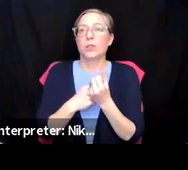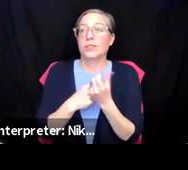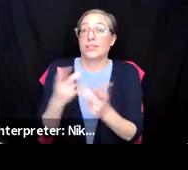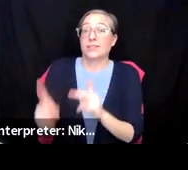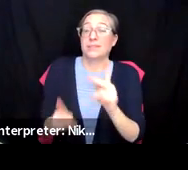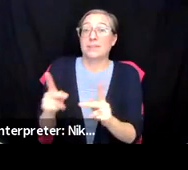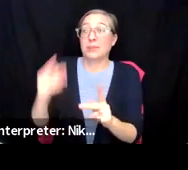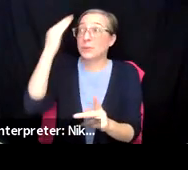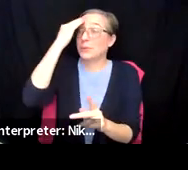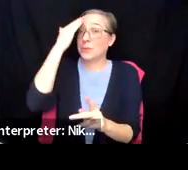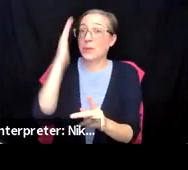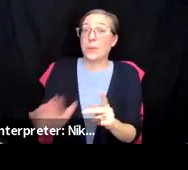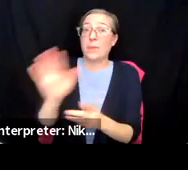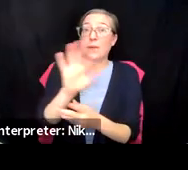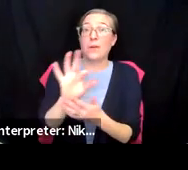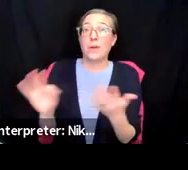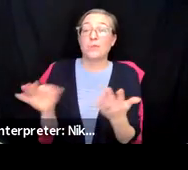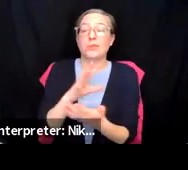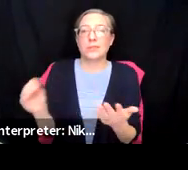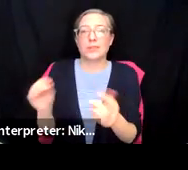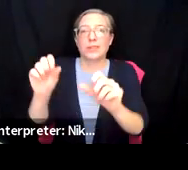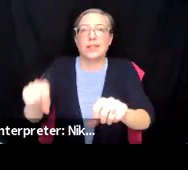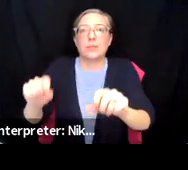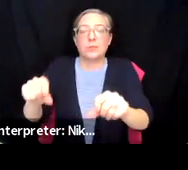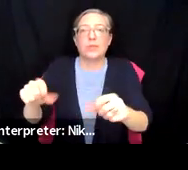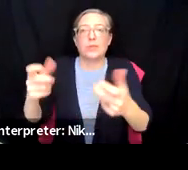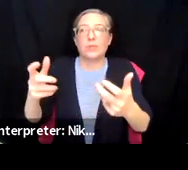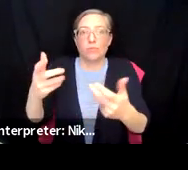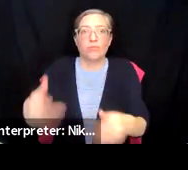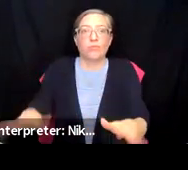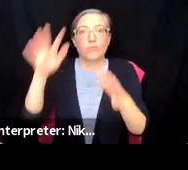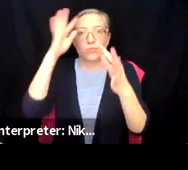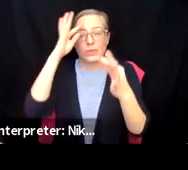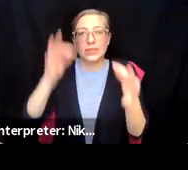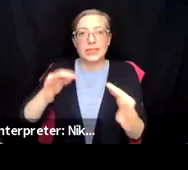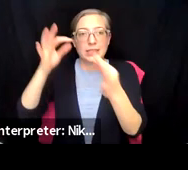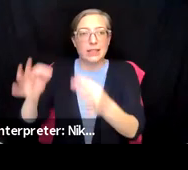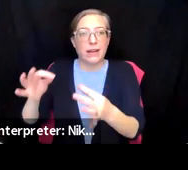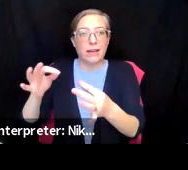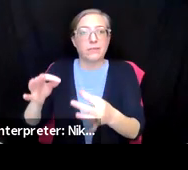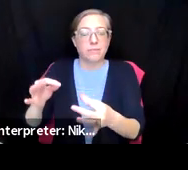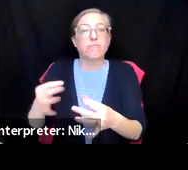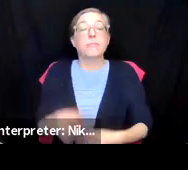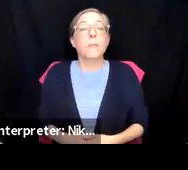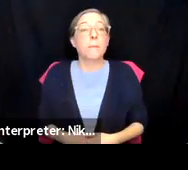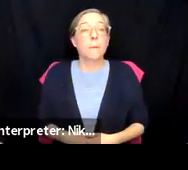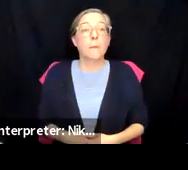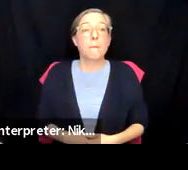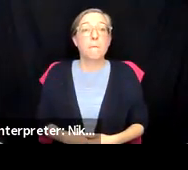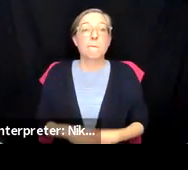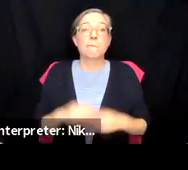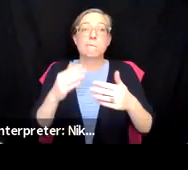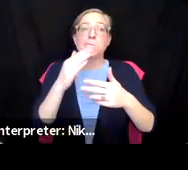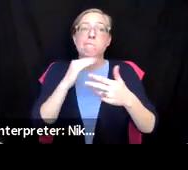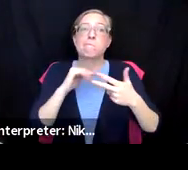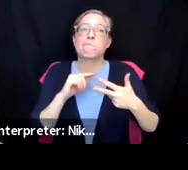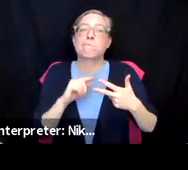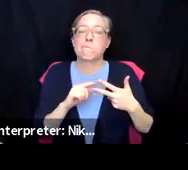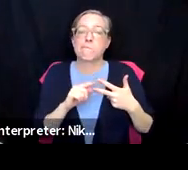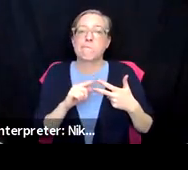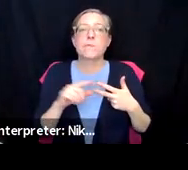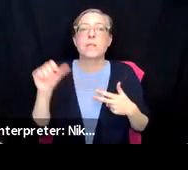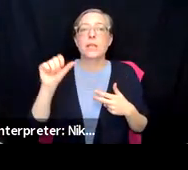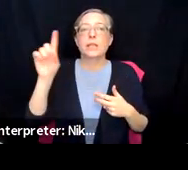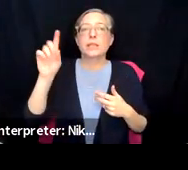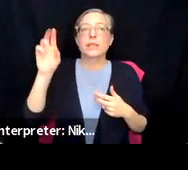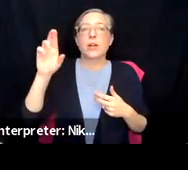quote. The ADRC leadership team continues to work to fully integrate disability partners into